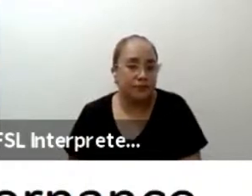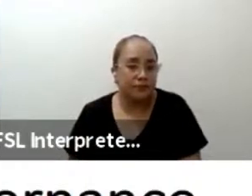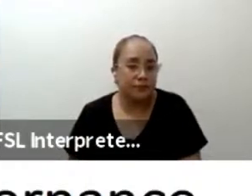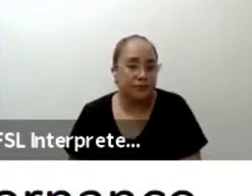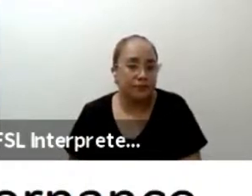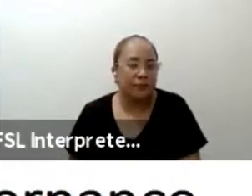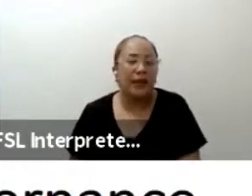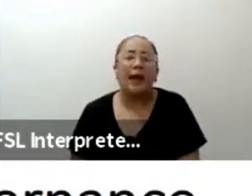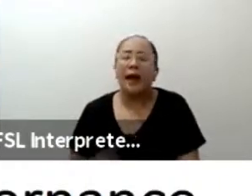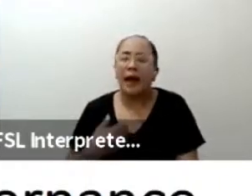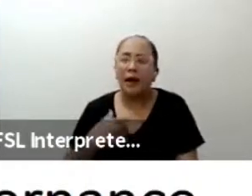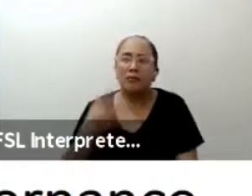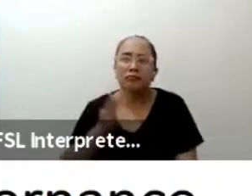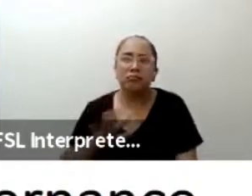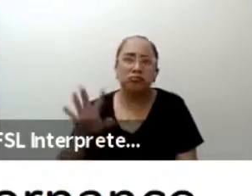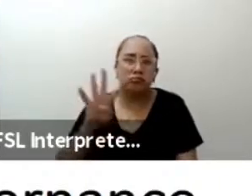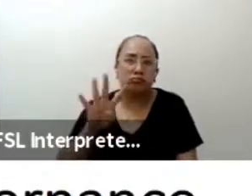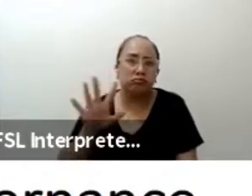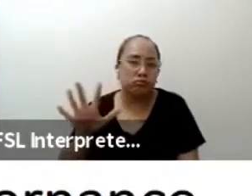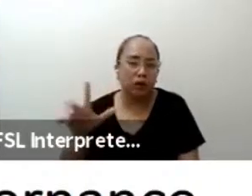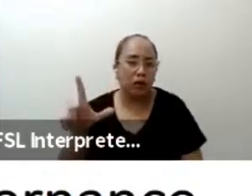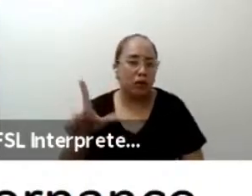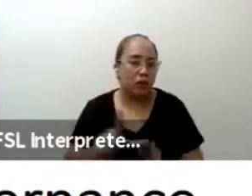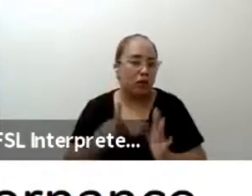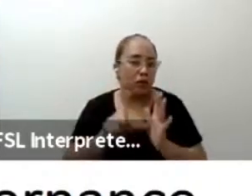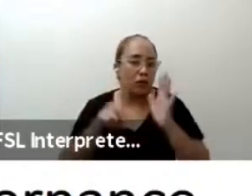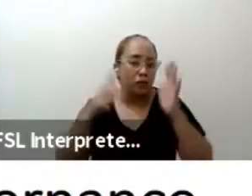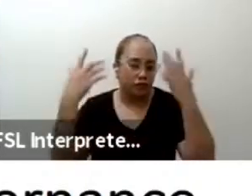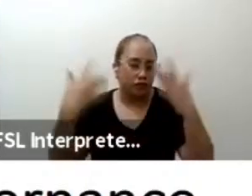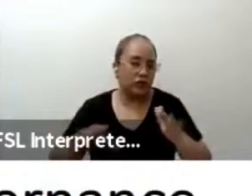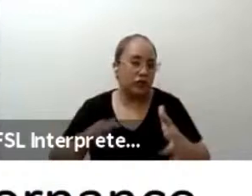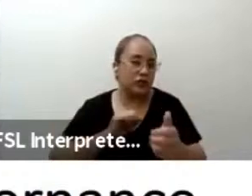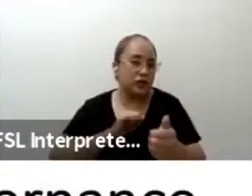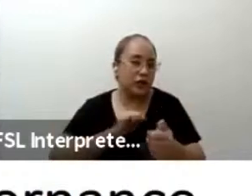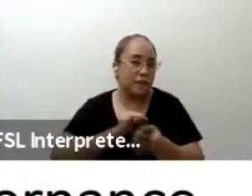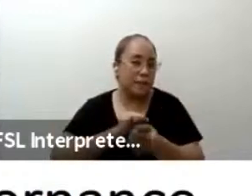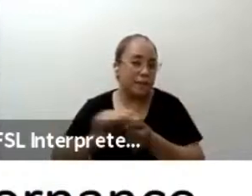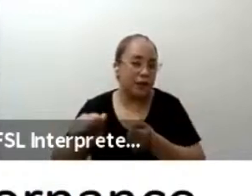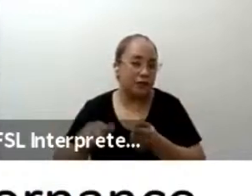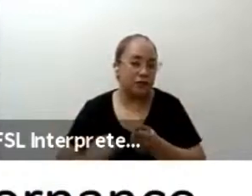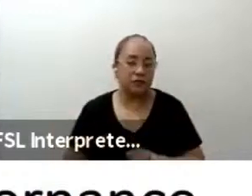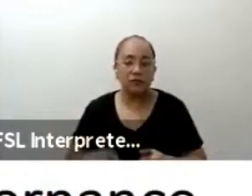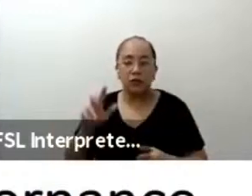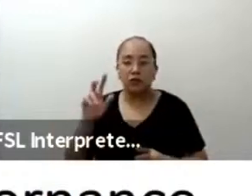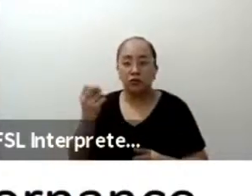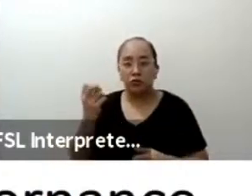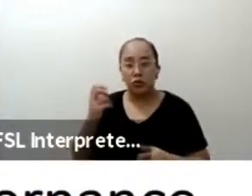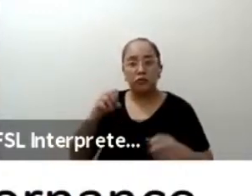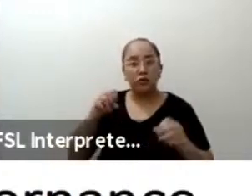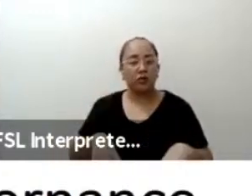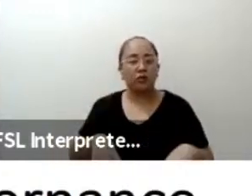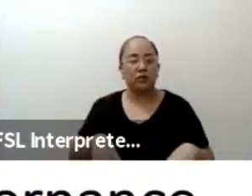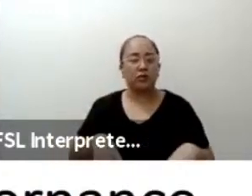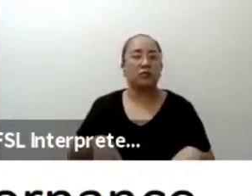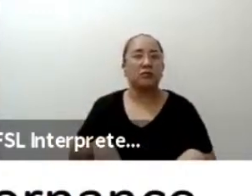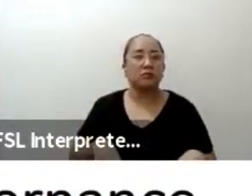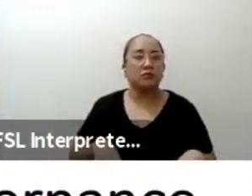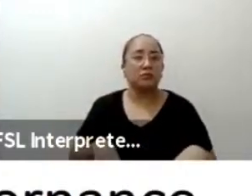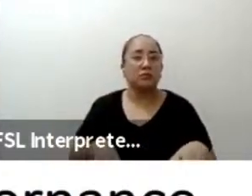there were 45 laws passed. 12 laws from 1954 to